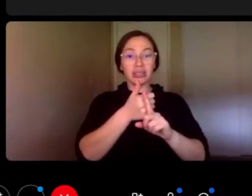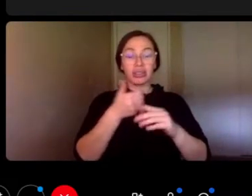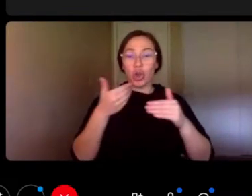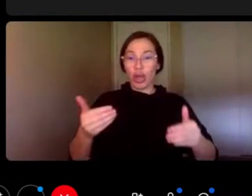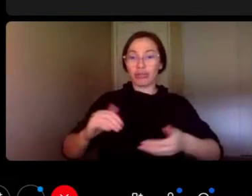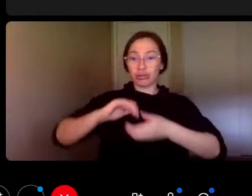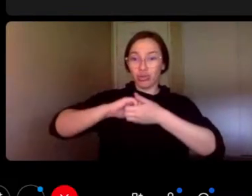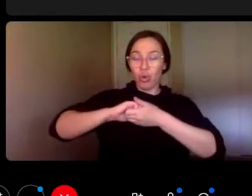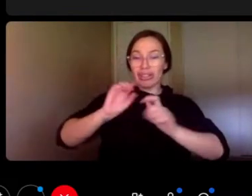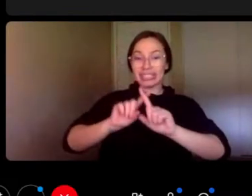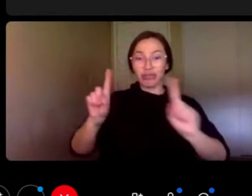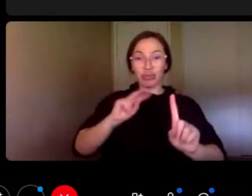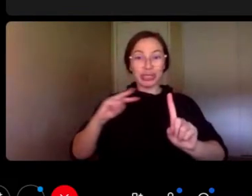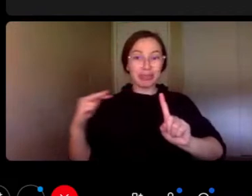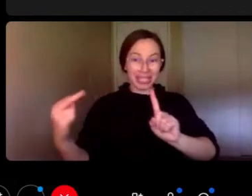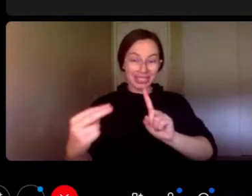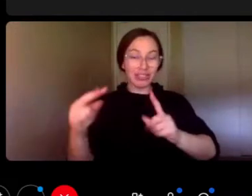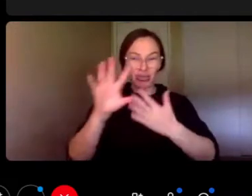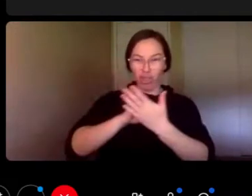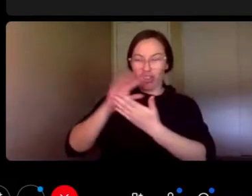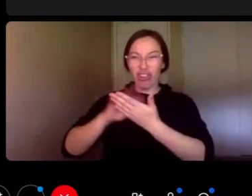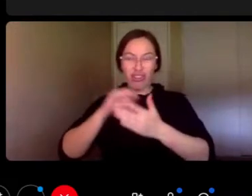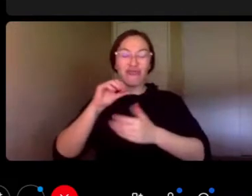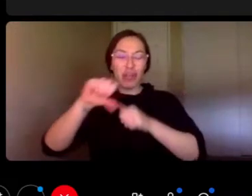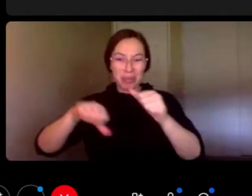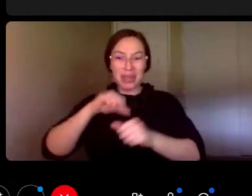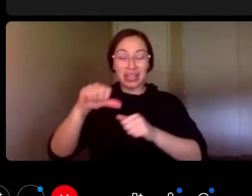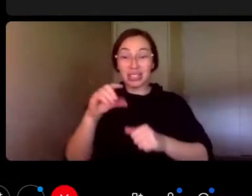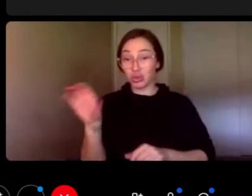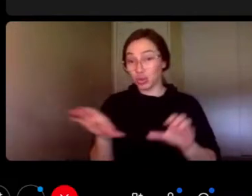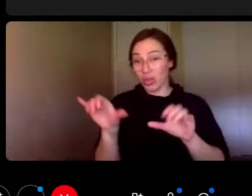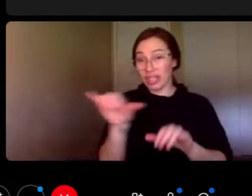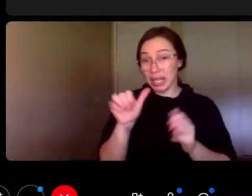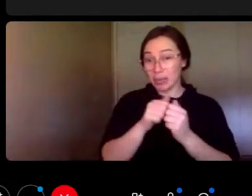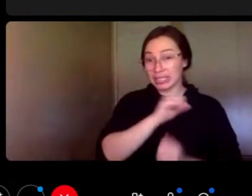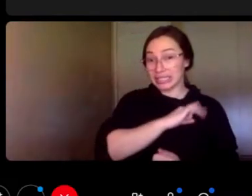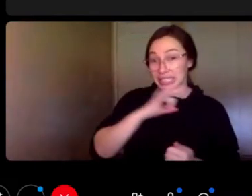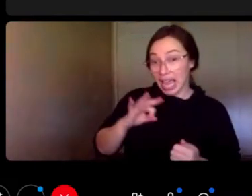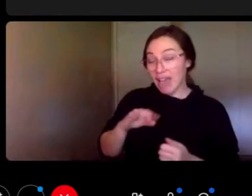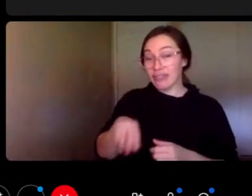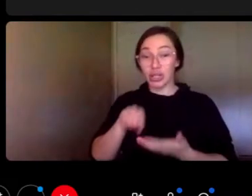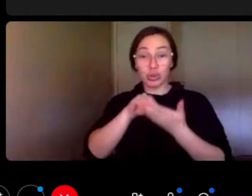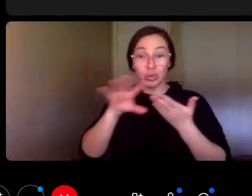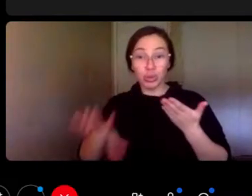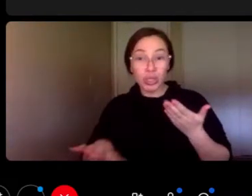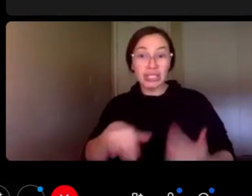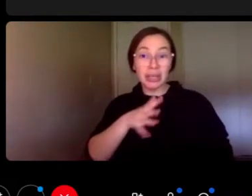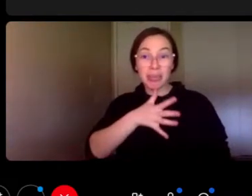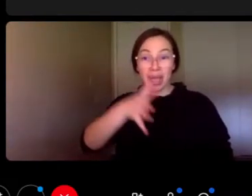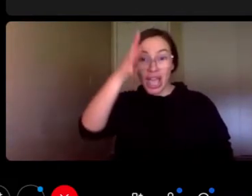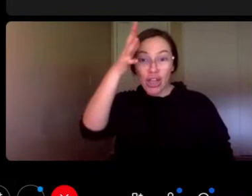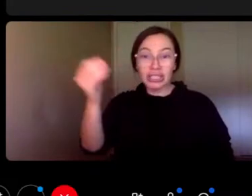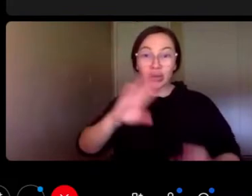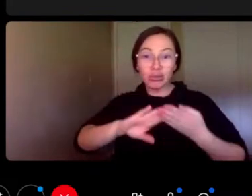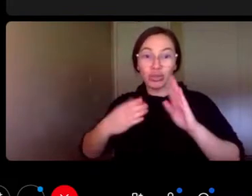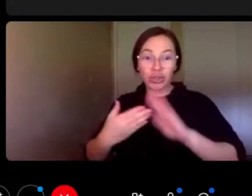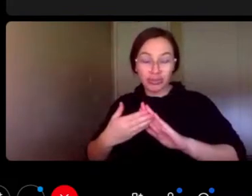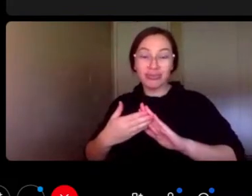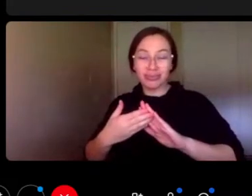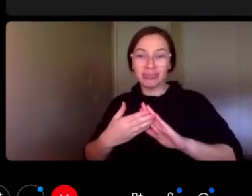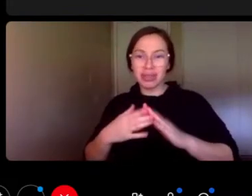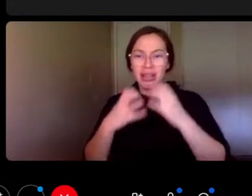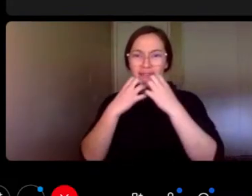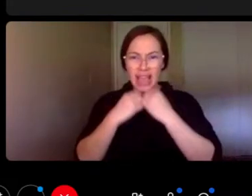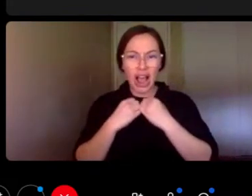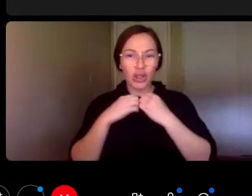different perspectives. You'll learn from it. And make sure you're doing the same with your staff, your students, your parents, and community. There is such value in